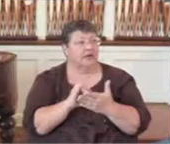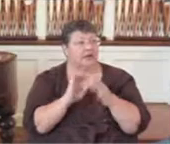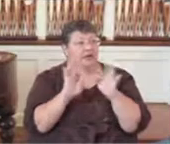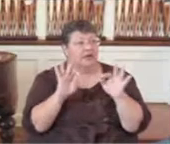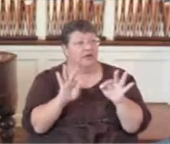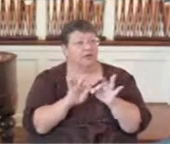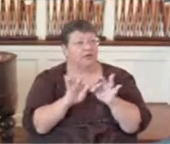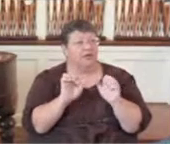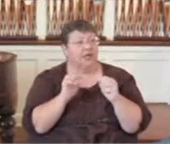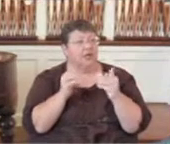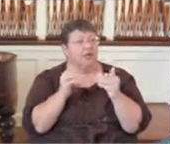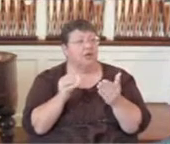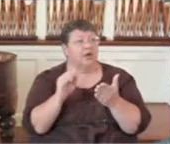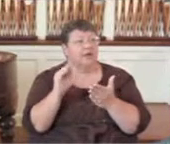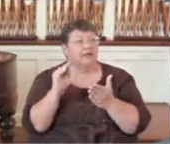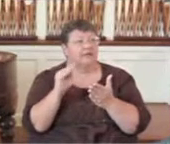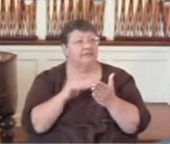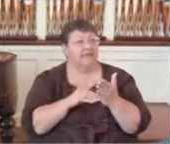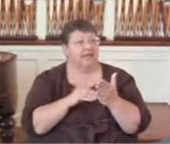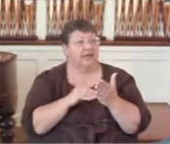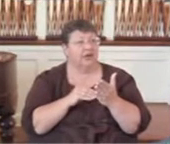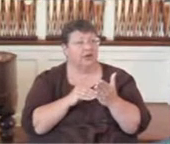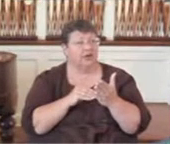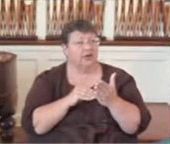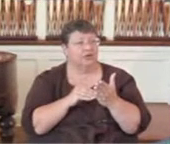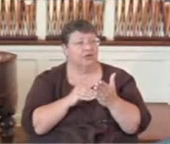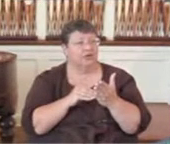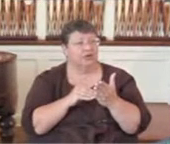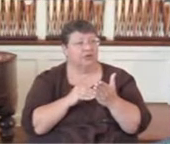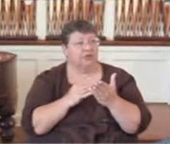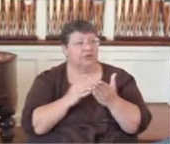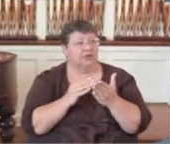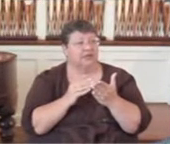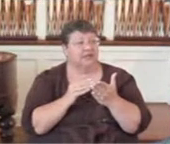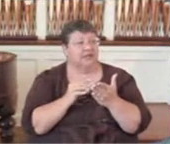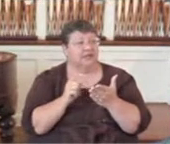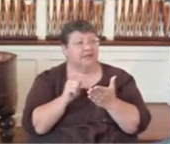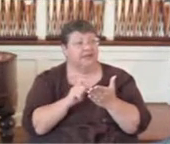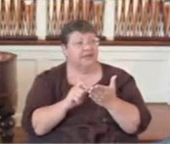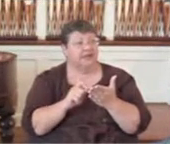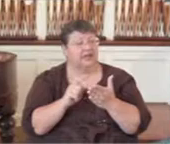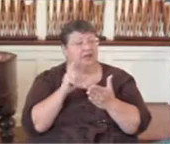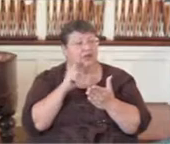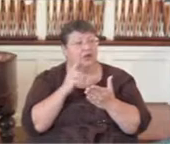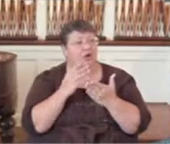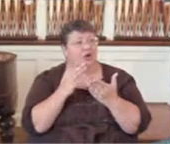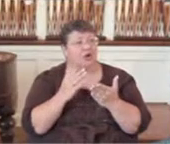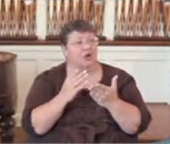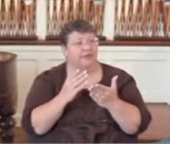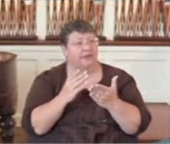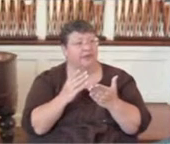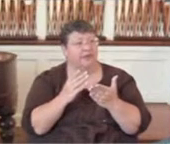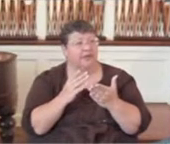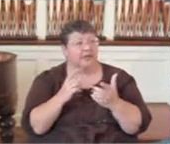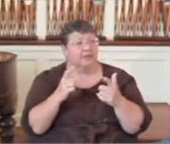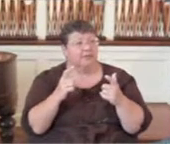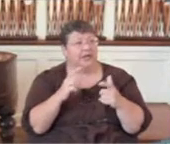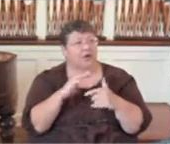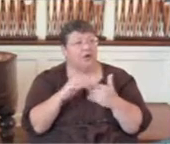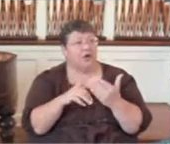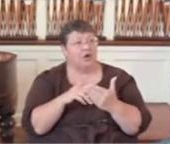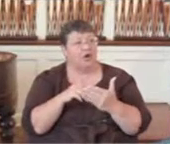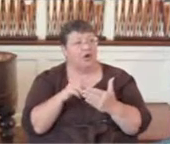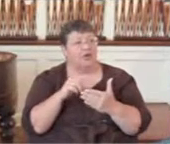you can go ahead and fill out and put in the offering plate if you'd like to have an Easter lily. That on Easter, it's beautiful with all the lilies here that